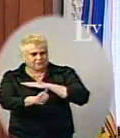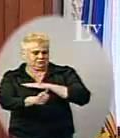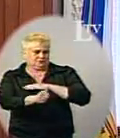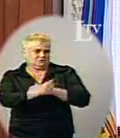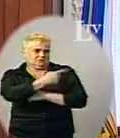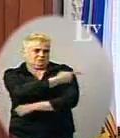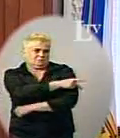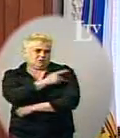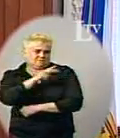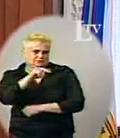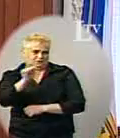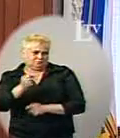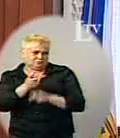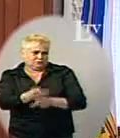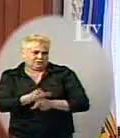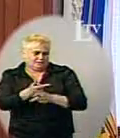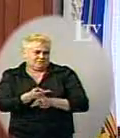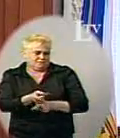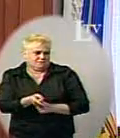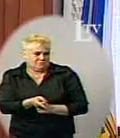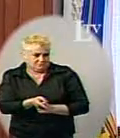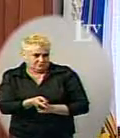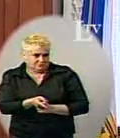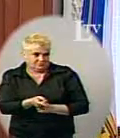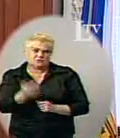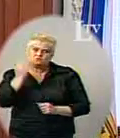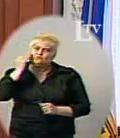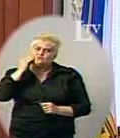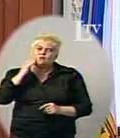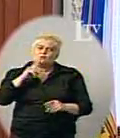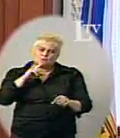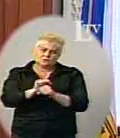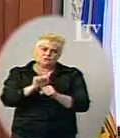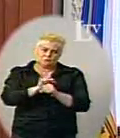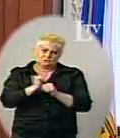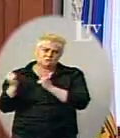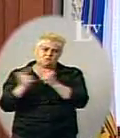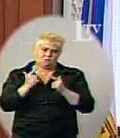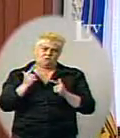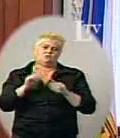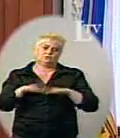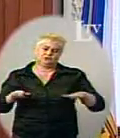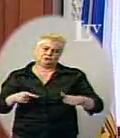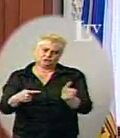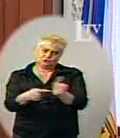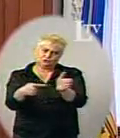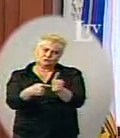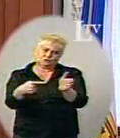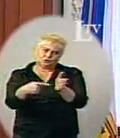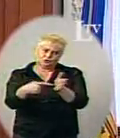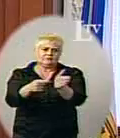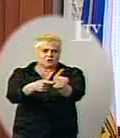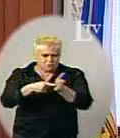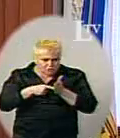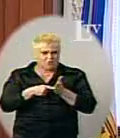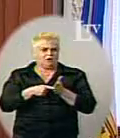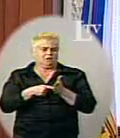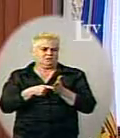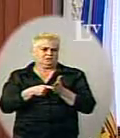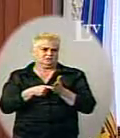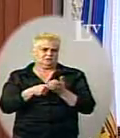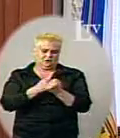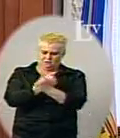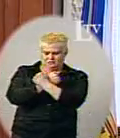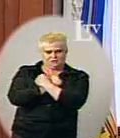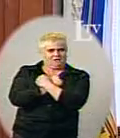province. Surely, every child needs and deserves a loving and secure environment in which to